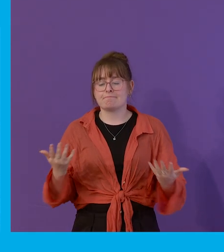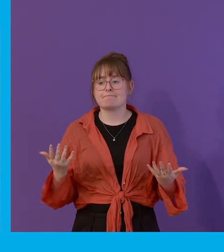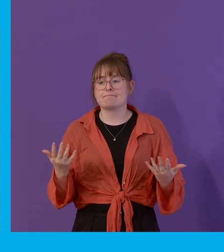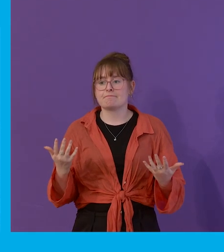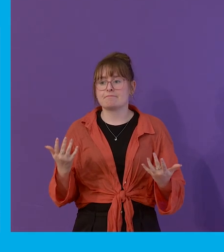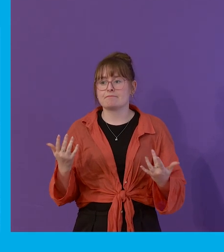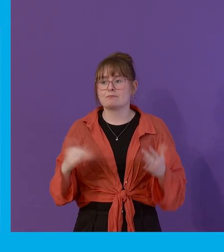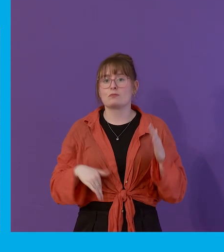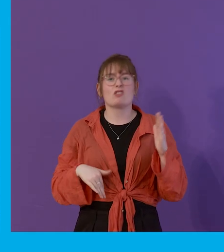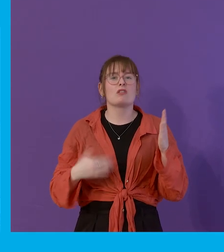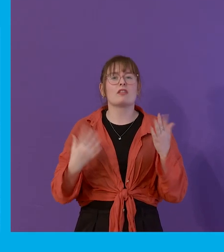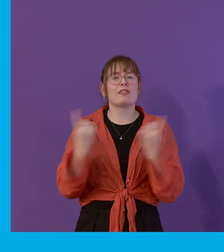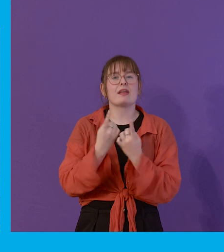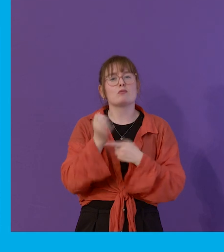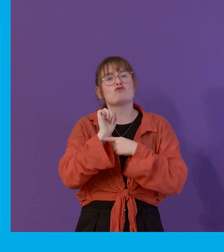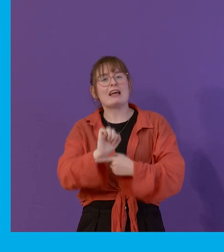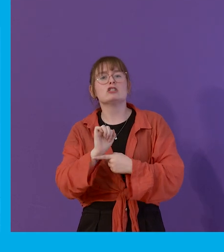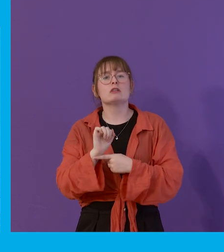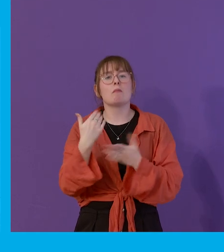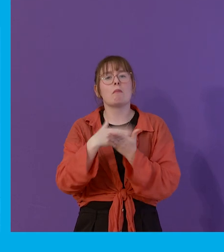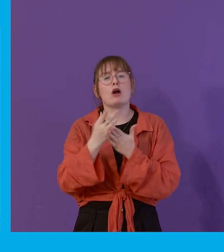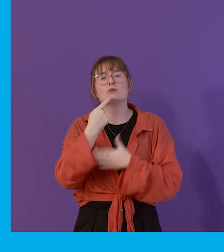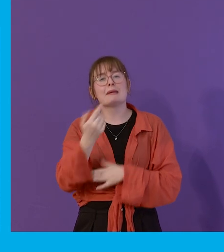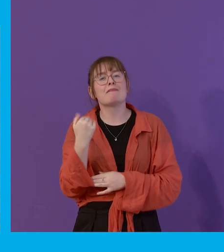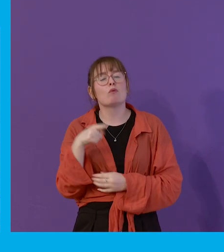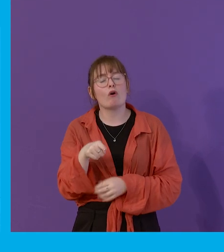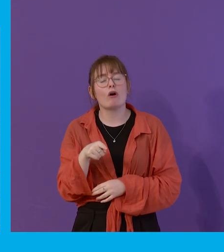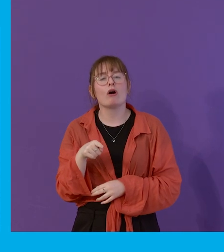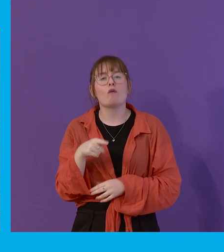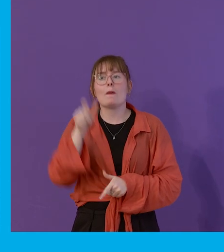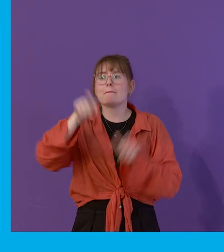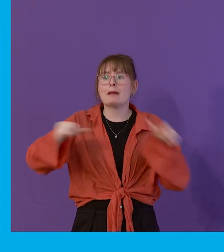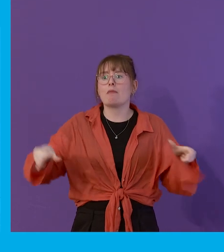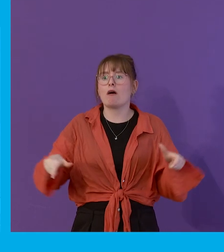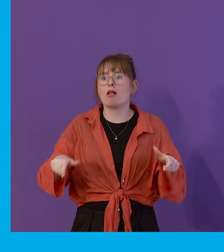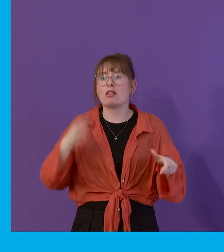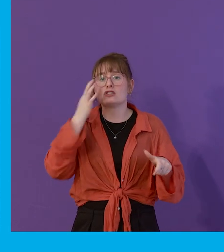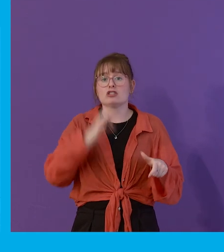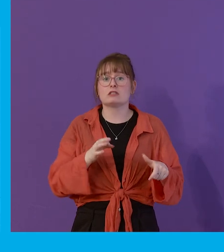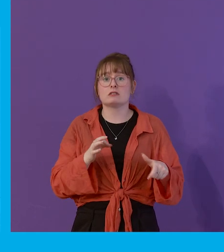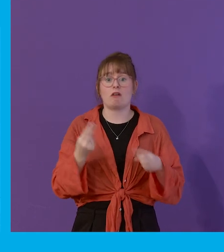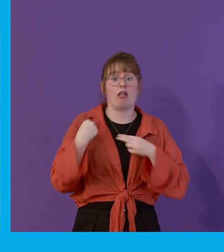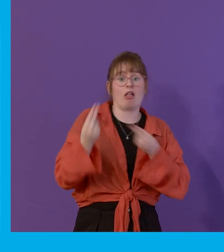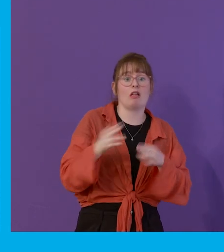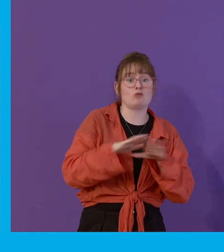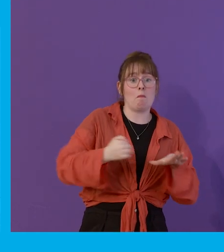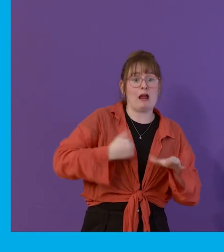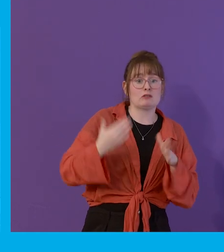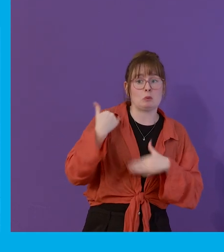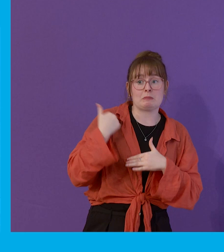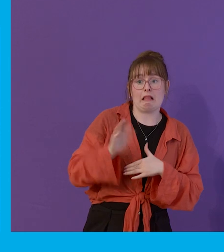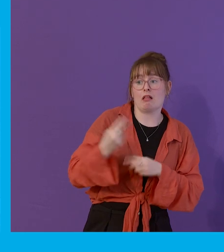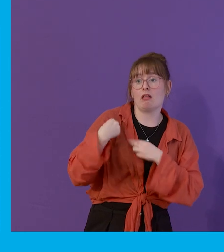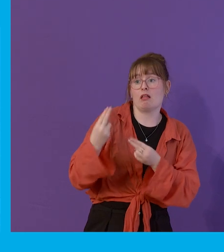The whole prevention piece, and you were saying earlier, Adam, like, you know, people kind of pass the buck around why we're not actually doing